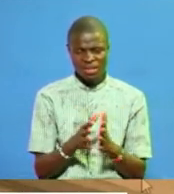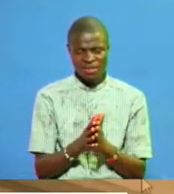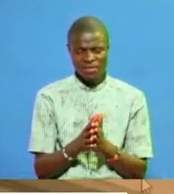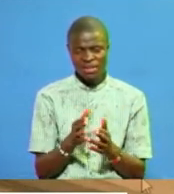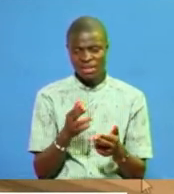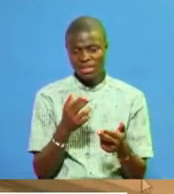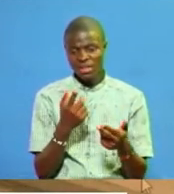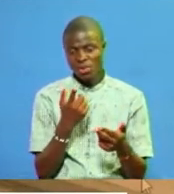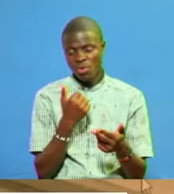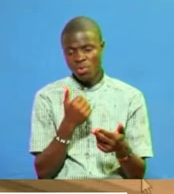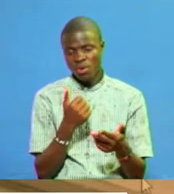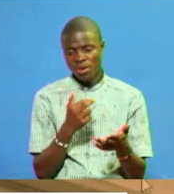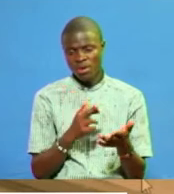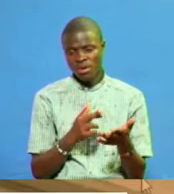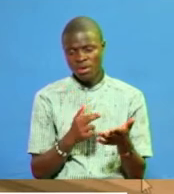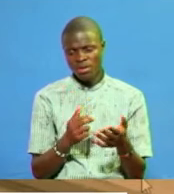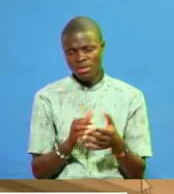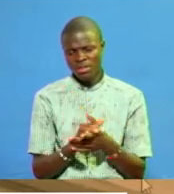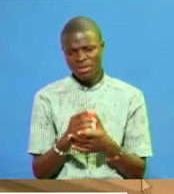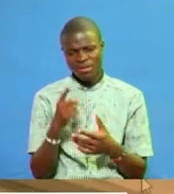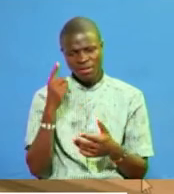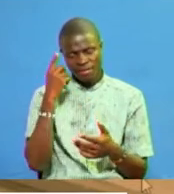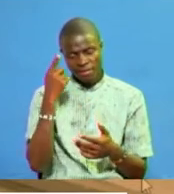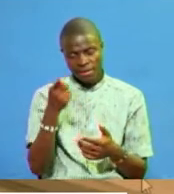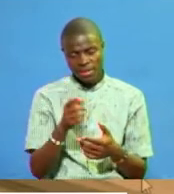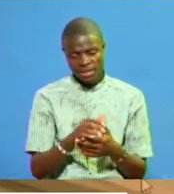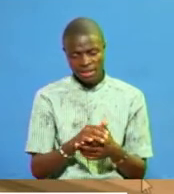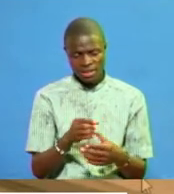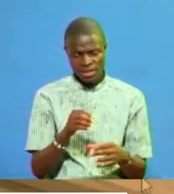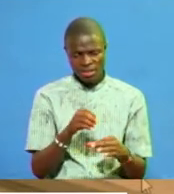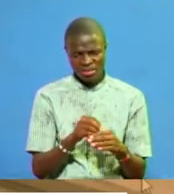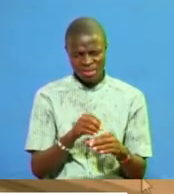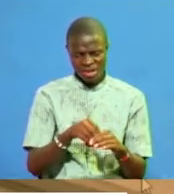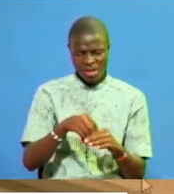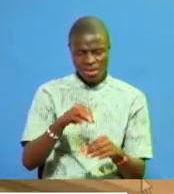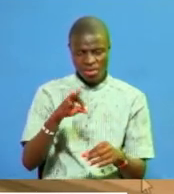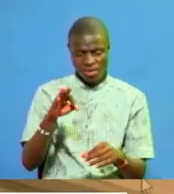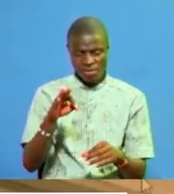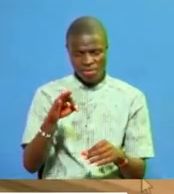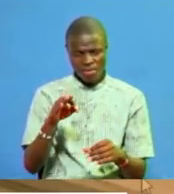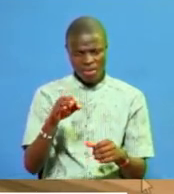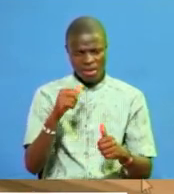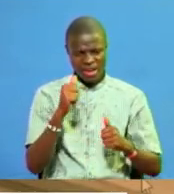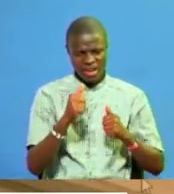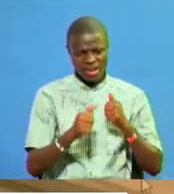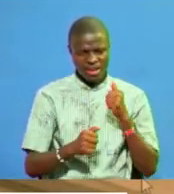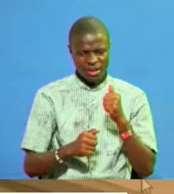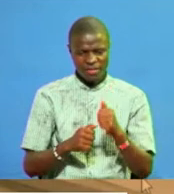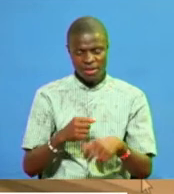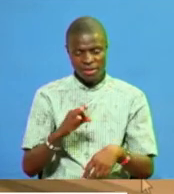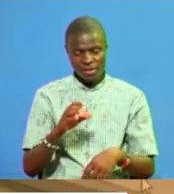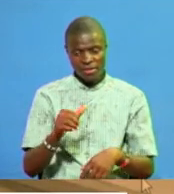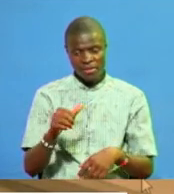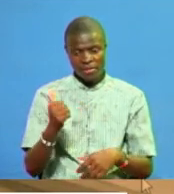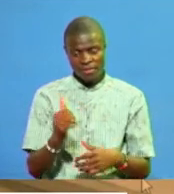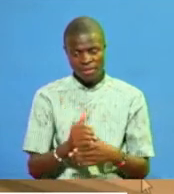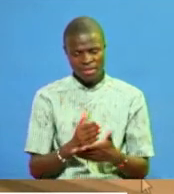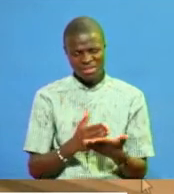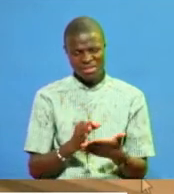reasonable profit on that investment out of the activity of others. So some of